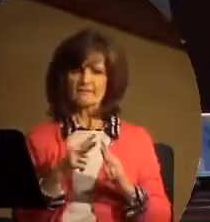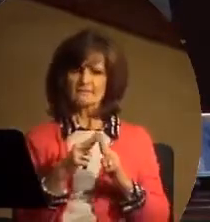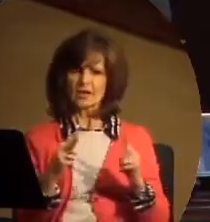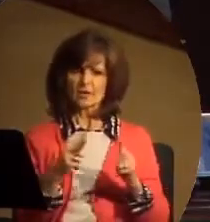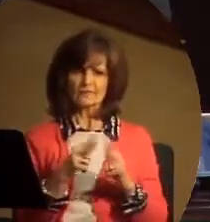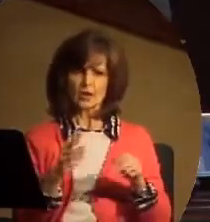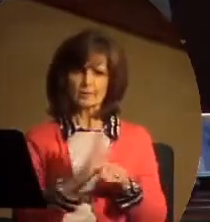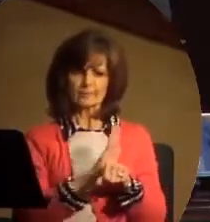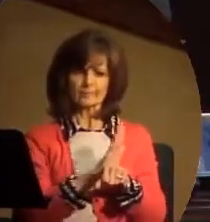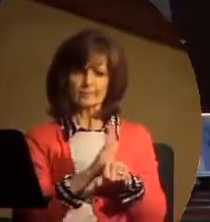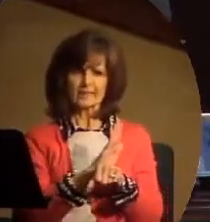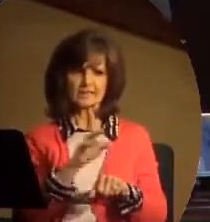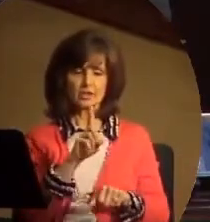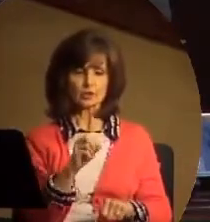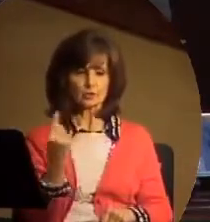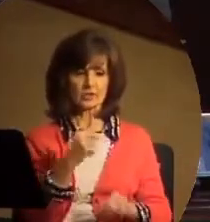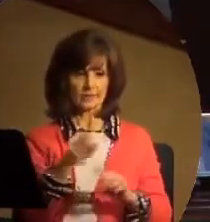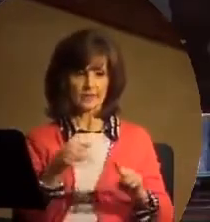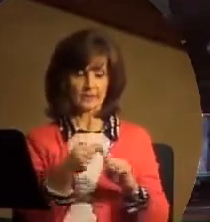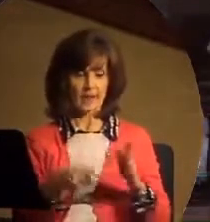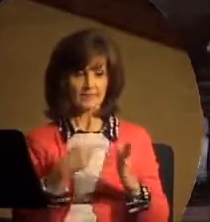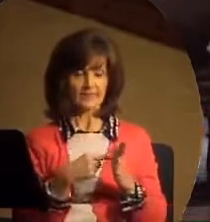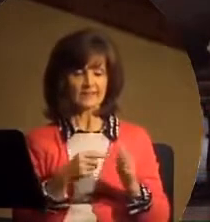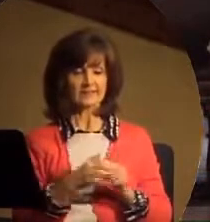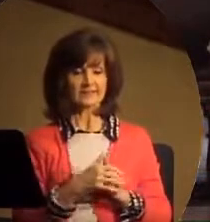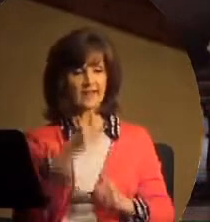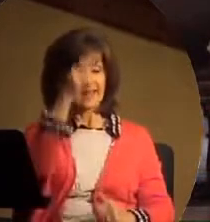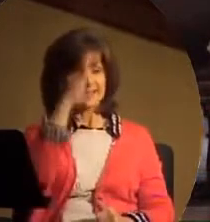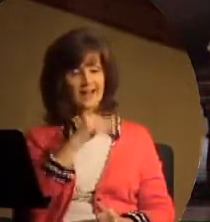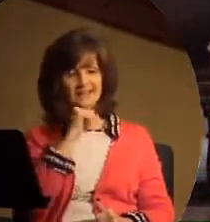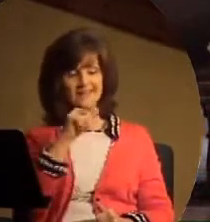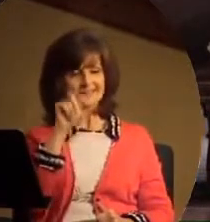busy doing something about all this. You know,